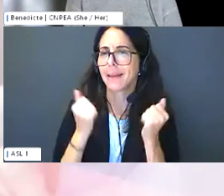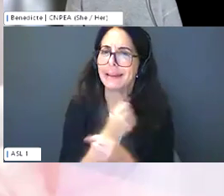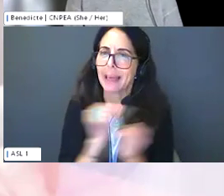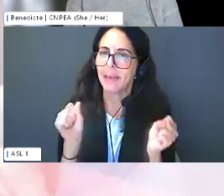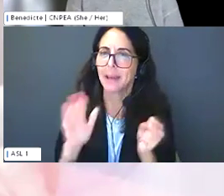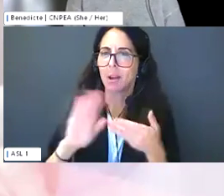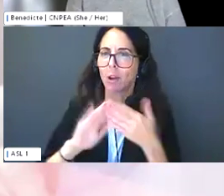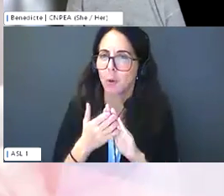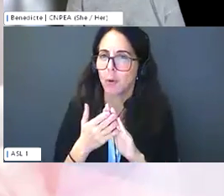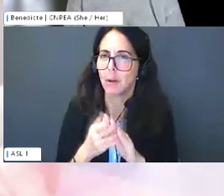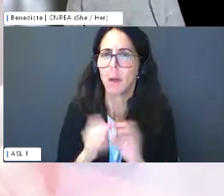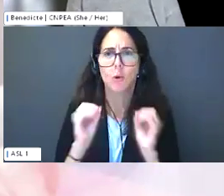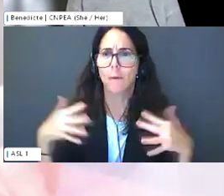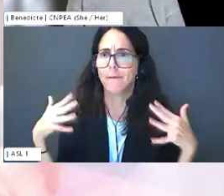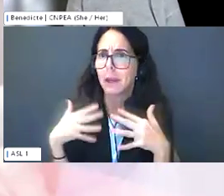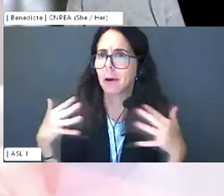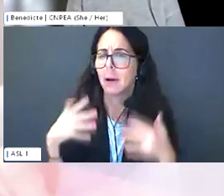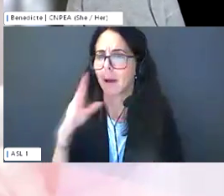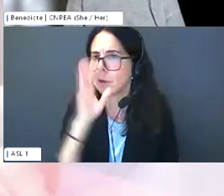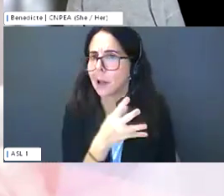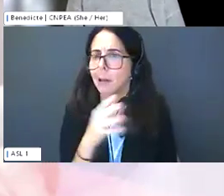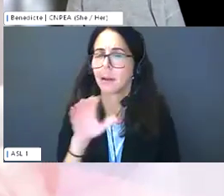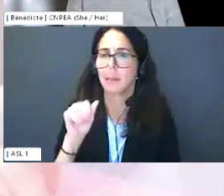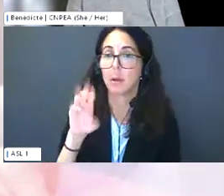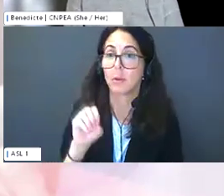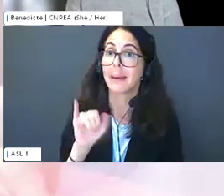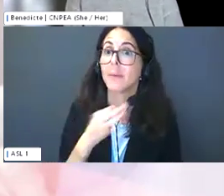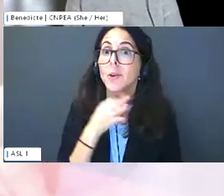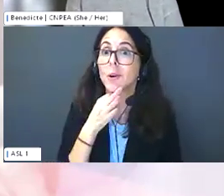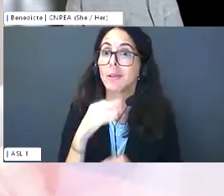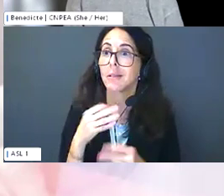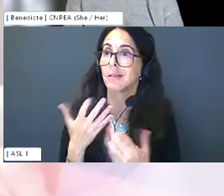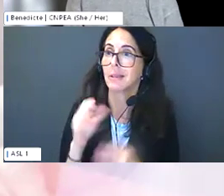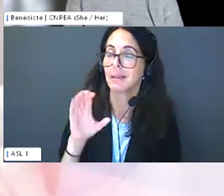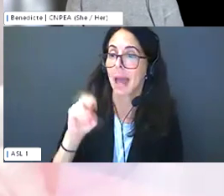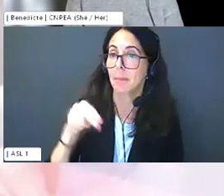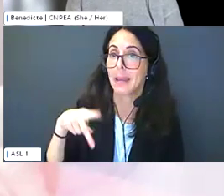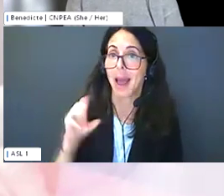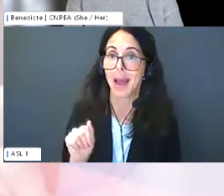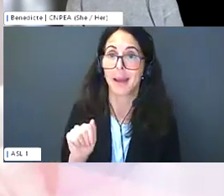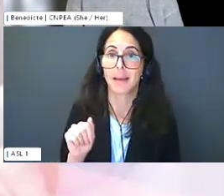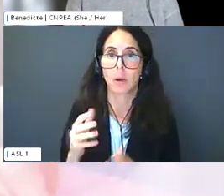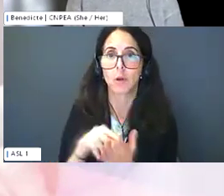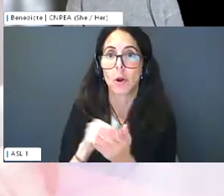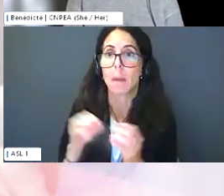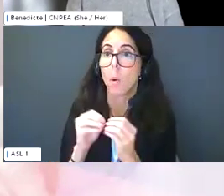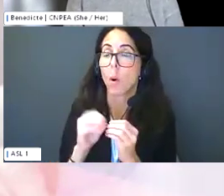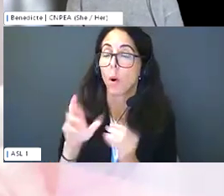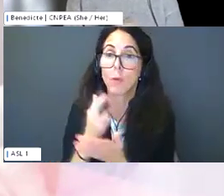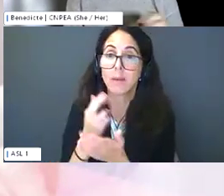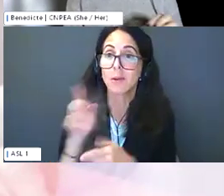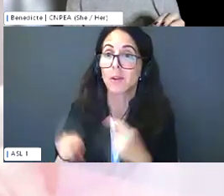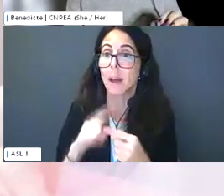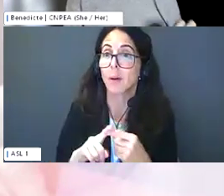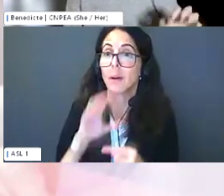of violence and neglect. If you want to know more about CNPA, or if you're looking for resources about elder abuse, whether that is